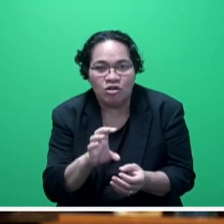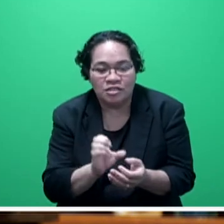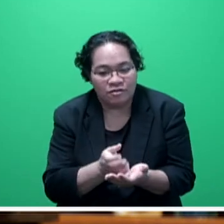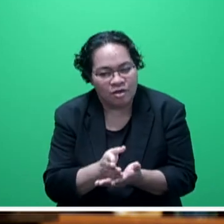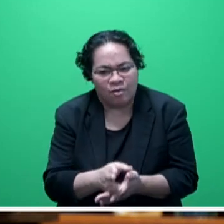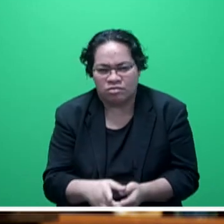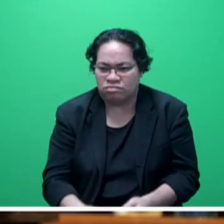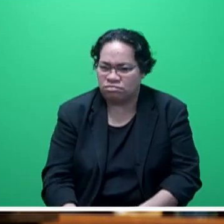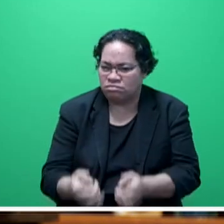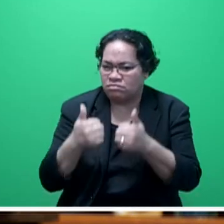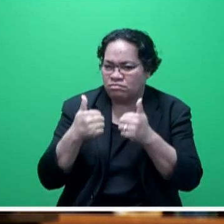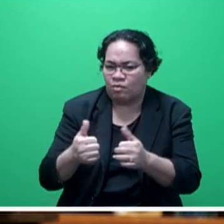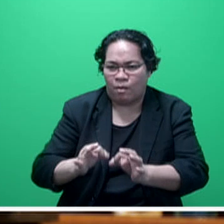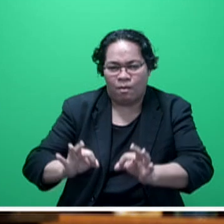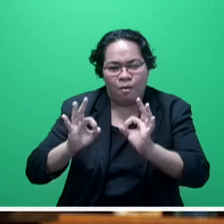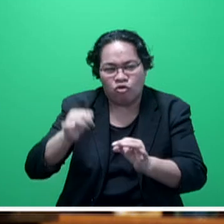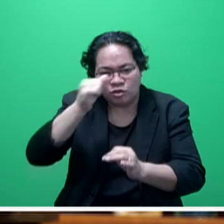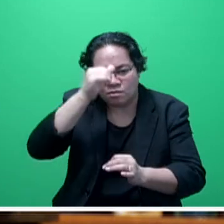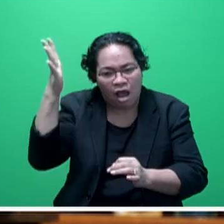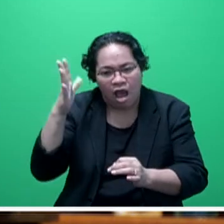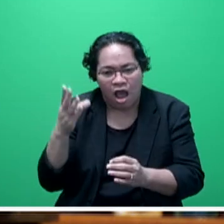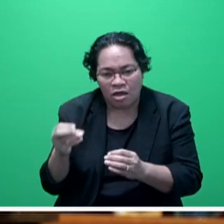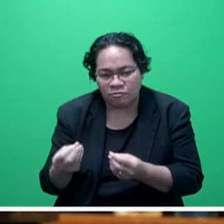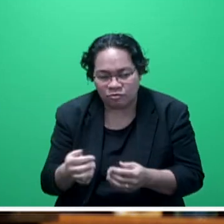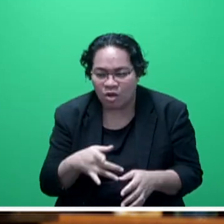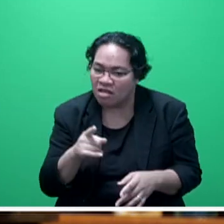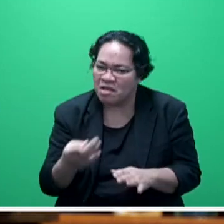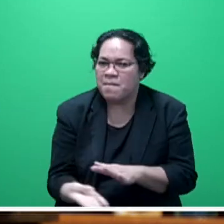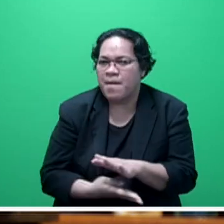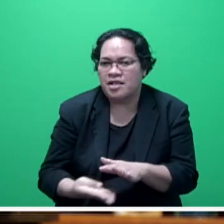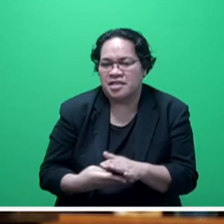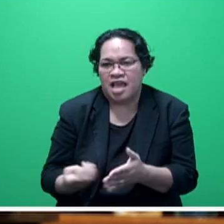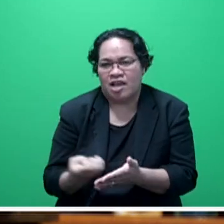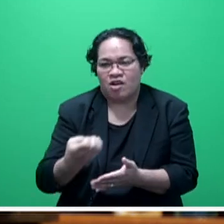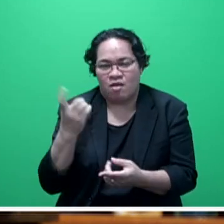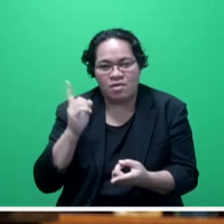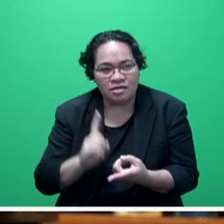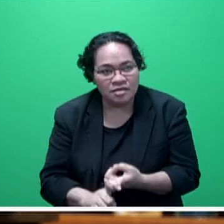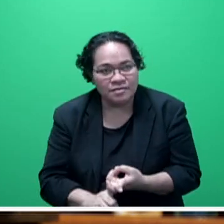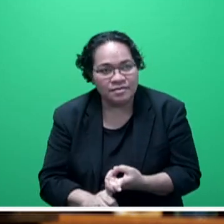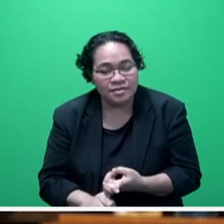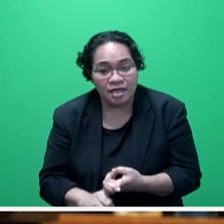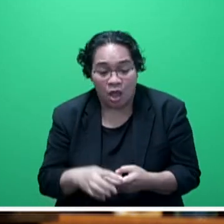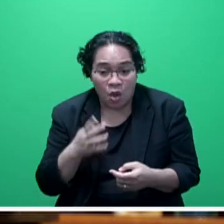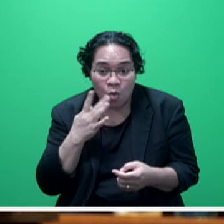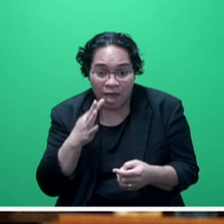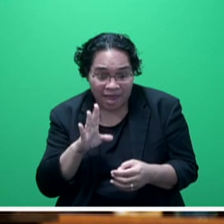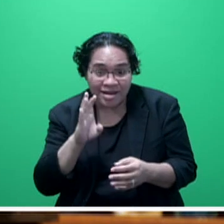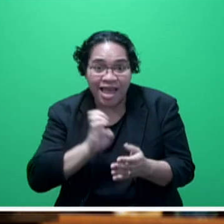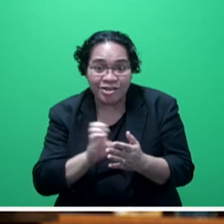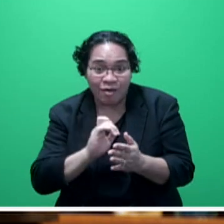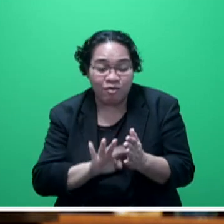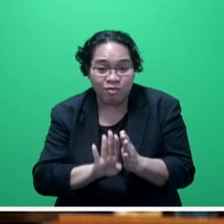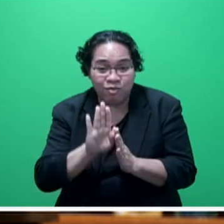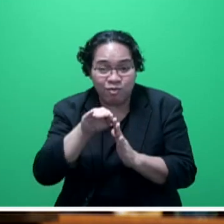one. This is just basic economics. During economic downturn, government